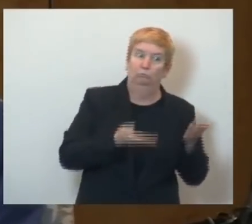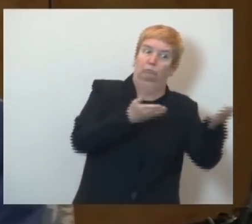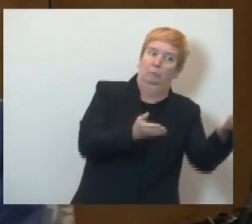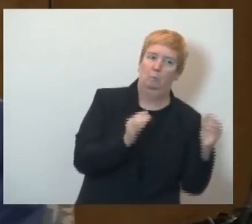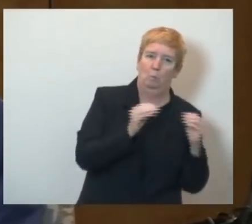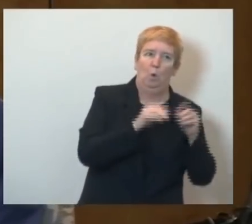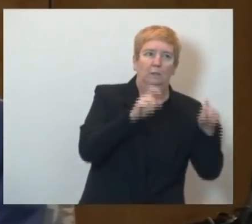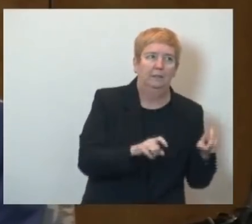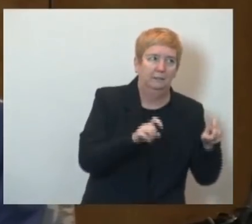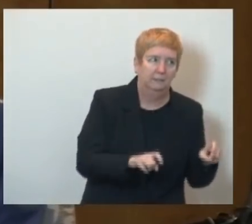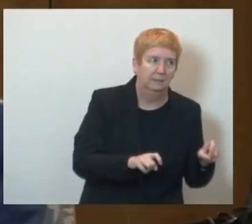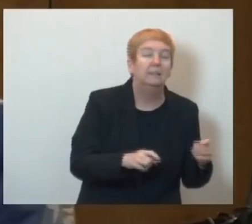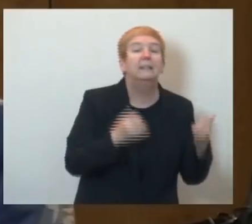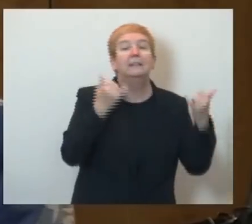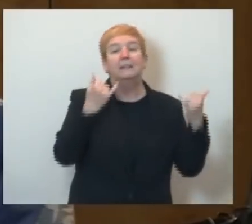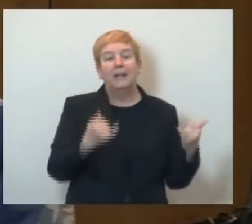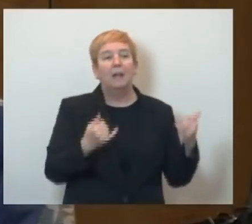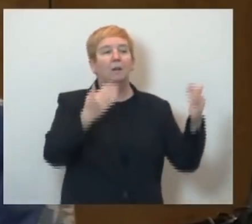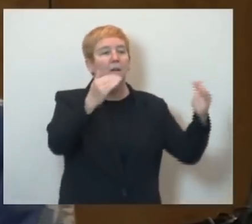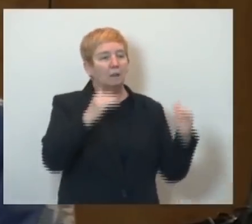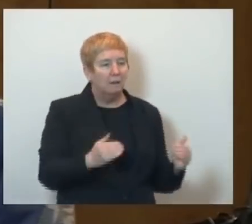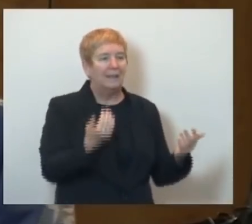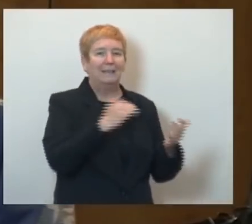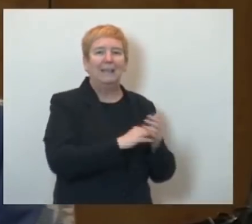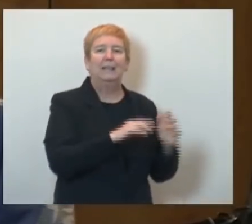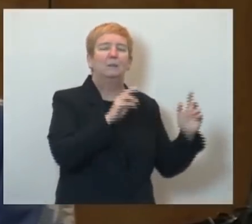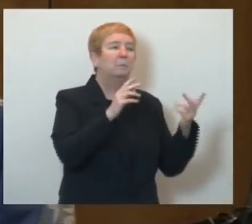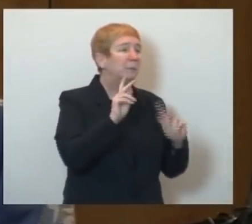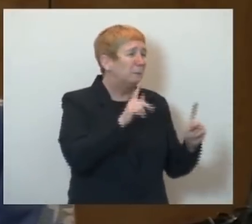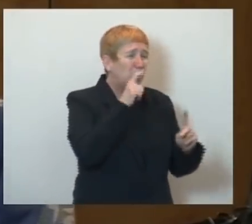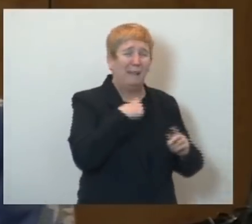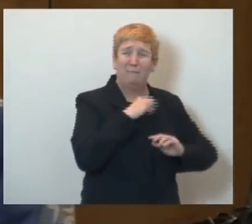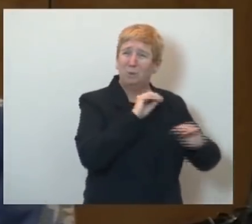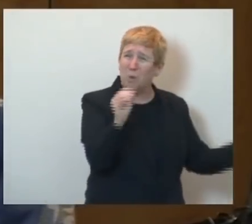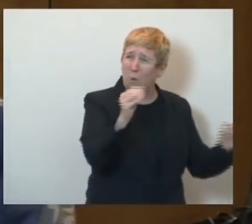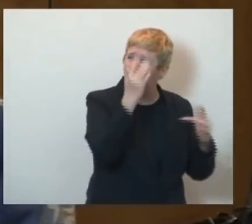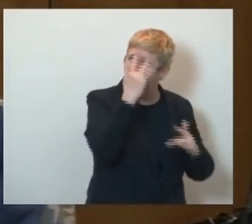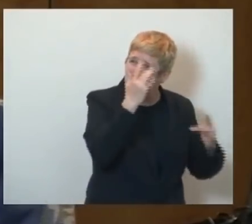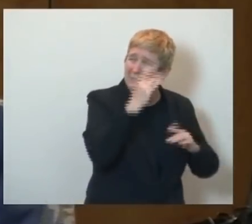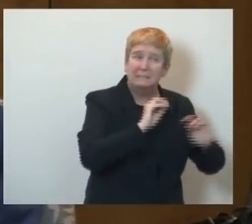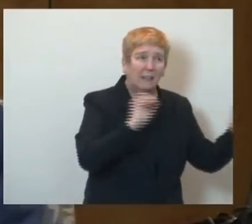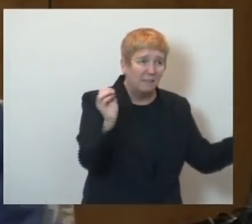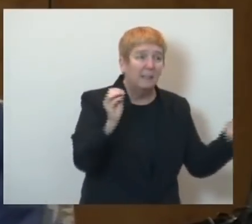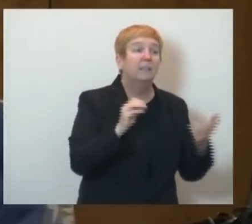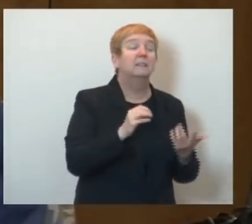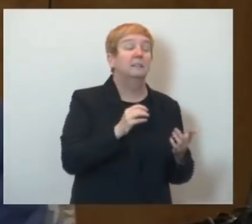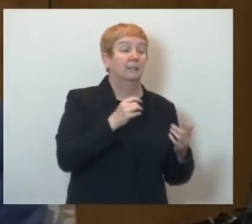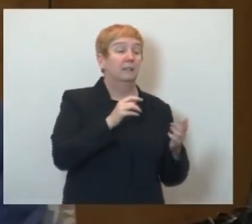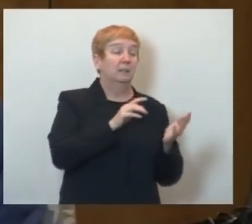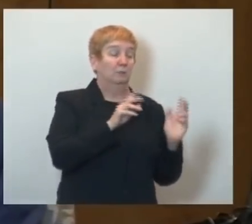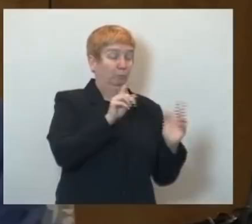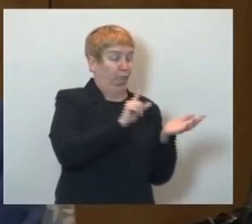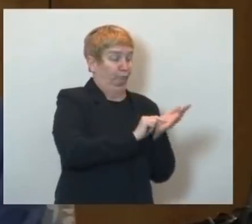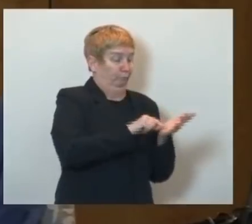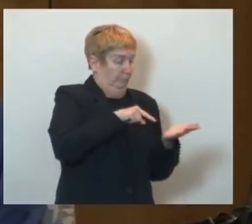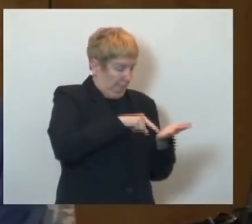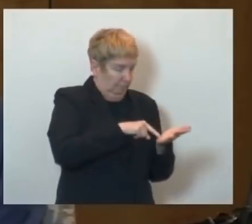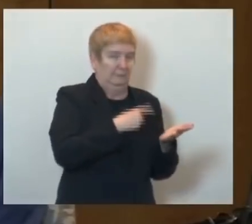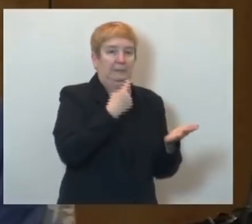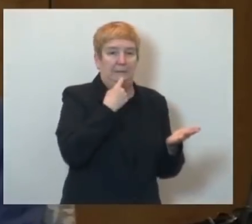Further, as we do that asymptomatic testing, there's a lot in the medical literature this past week in particular as this